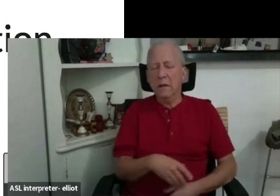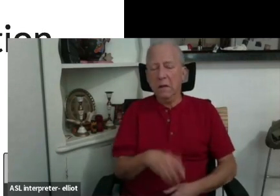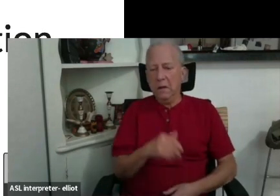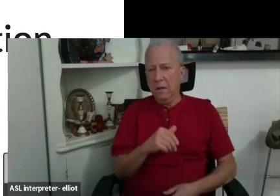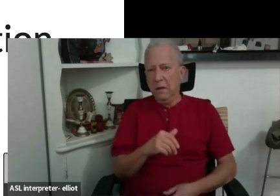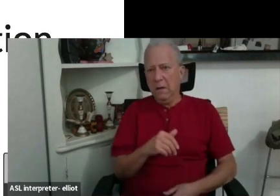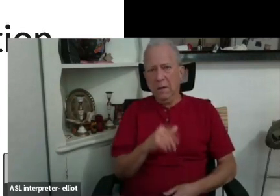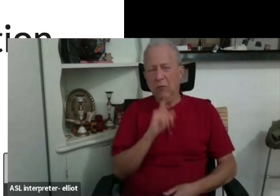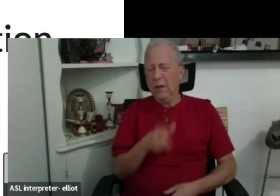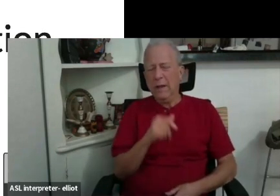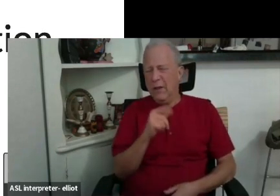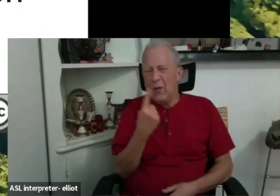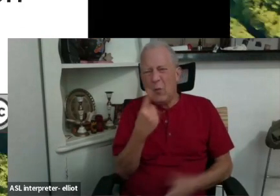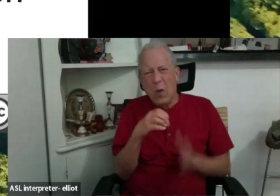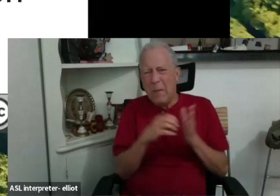like one paragraph.